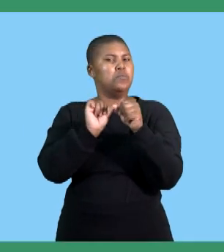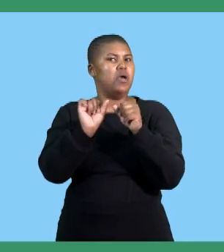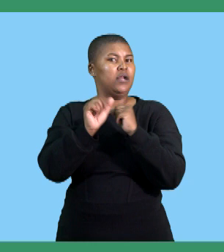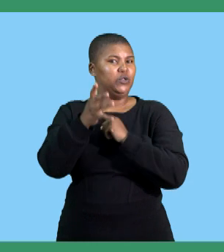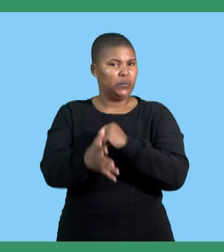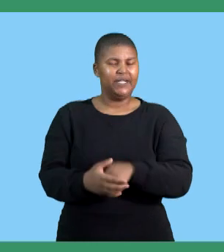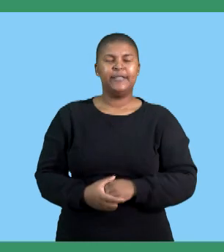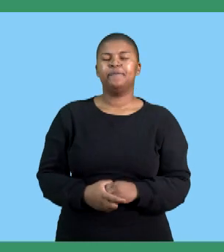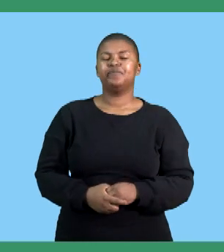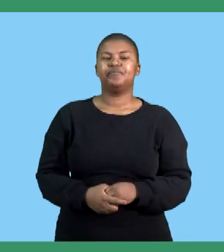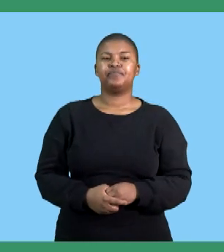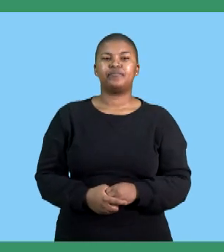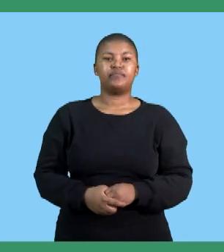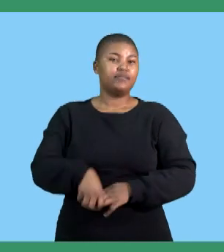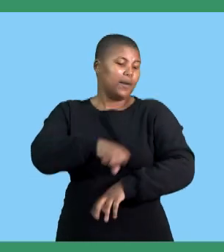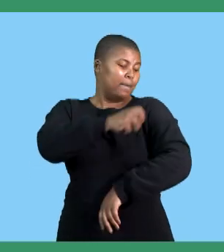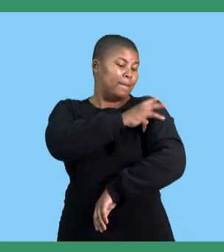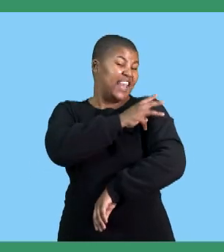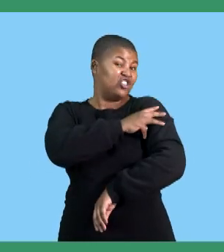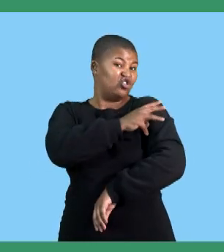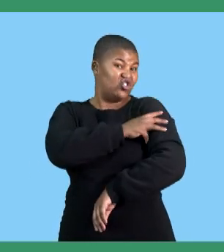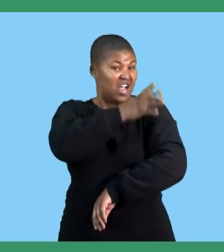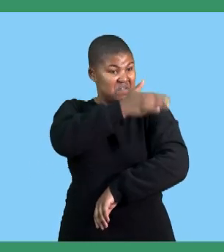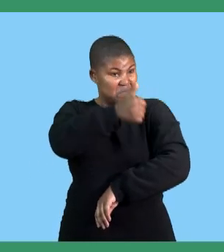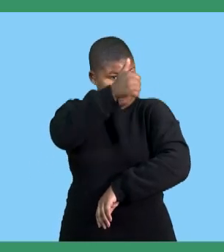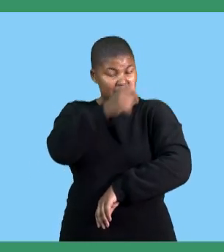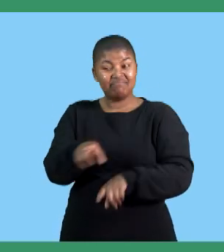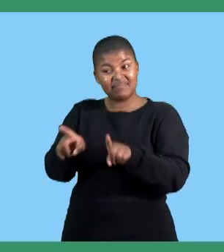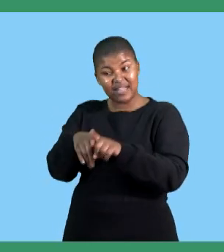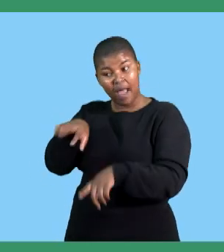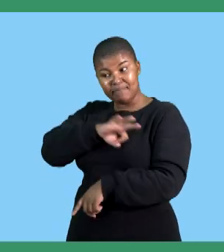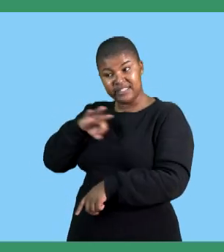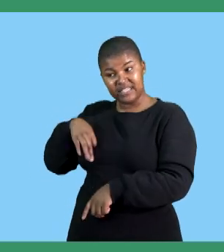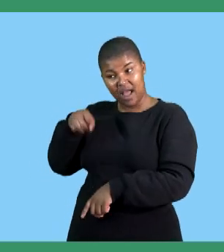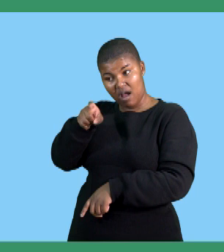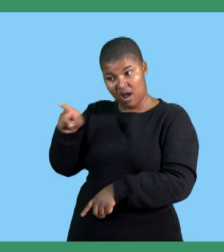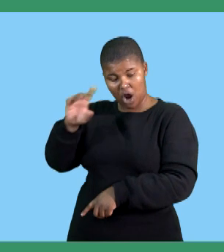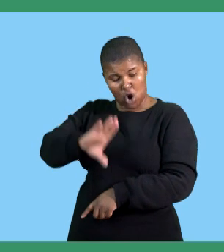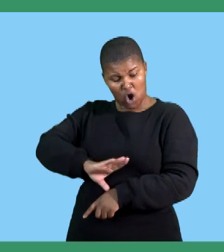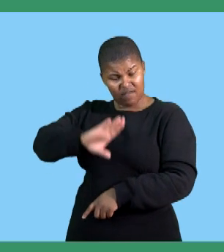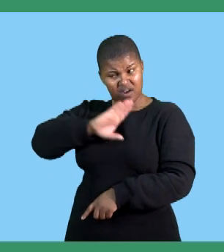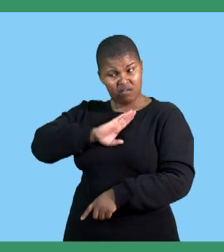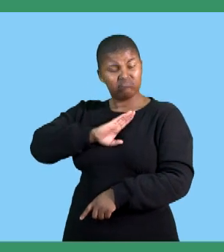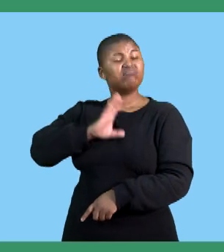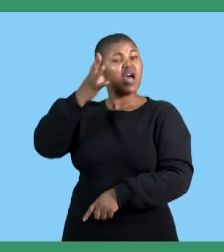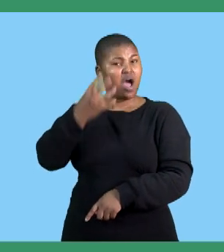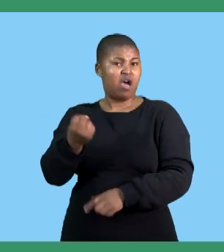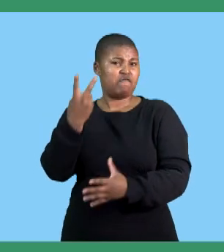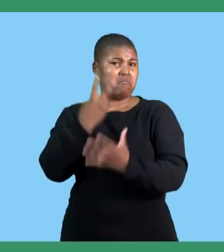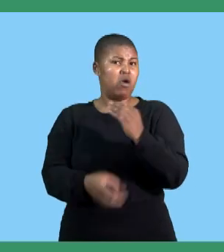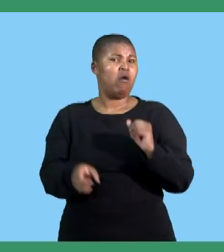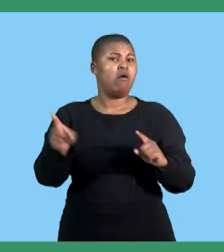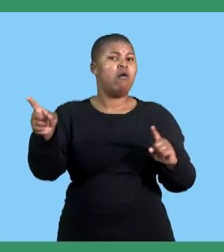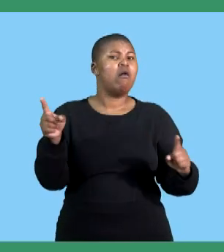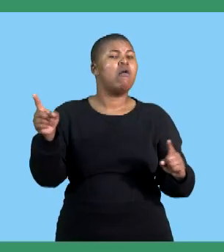Managers and employees have more confidence as they can live up to their full potential. So if